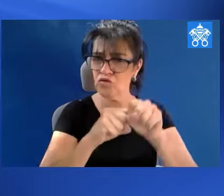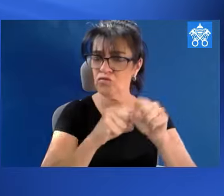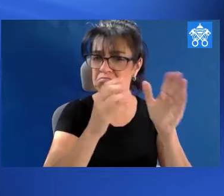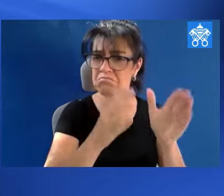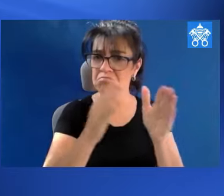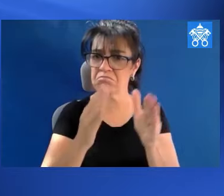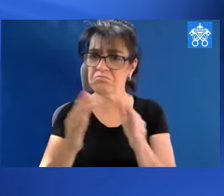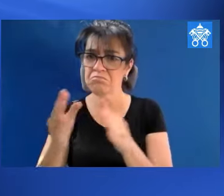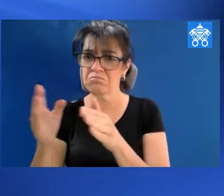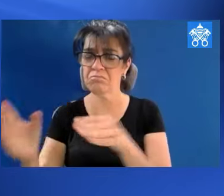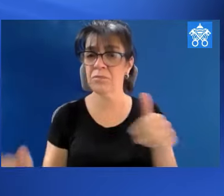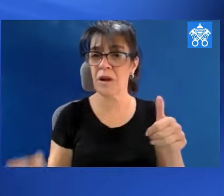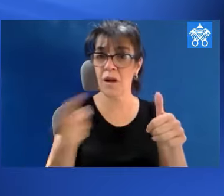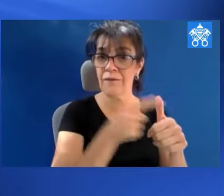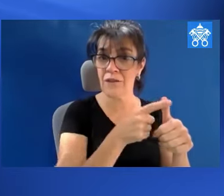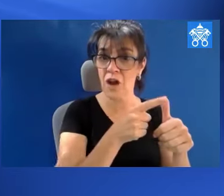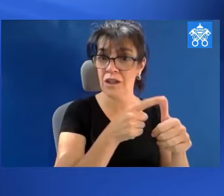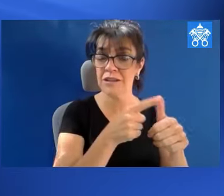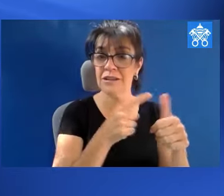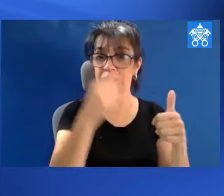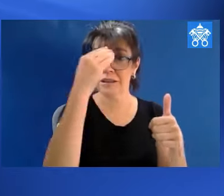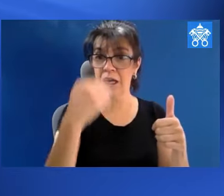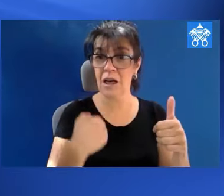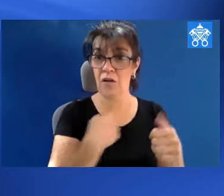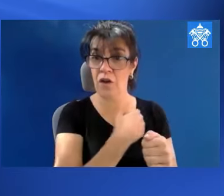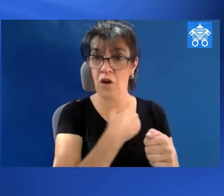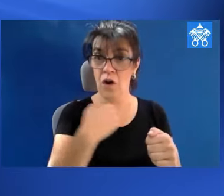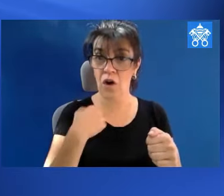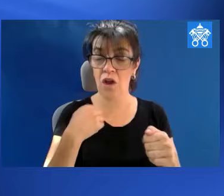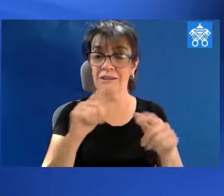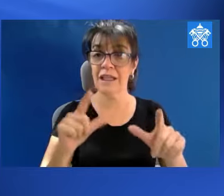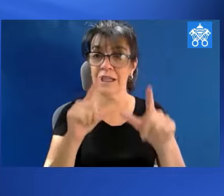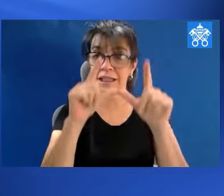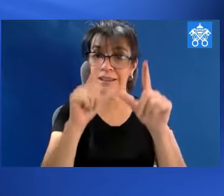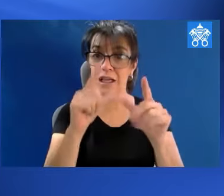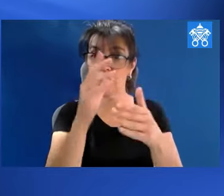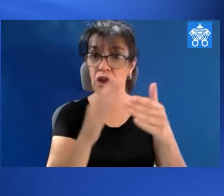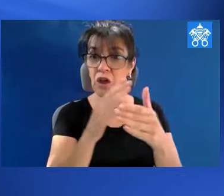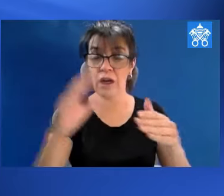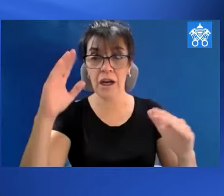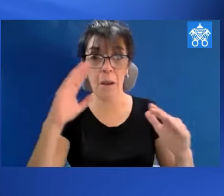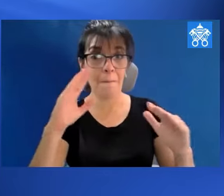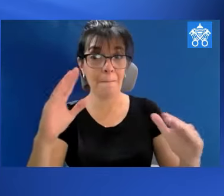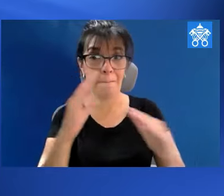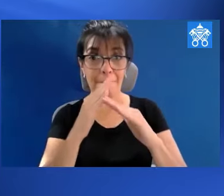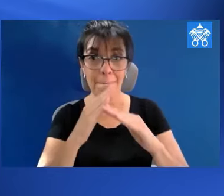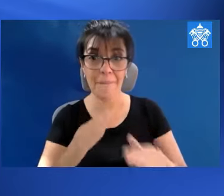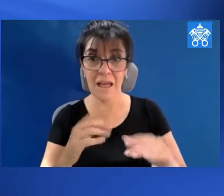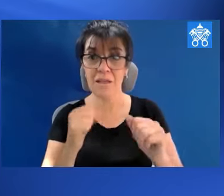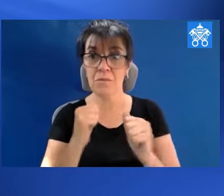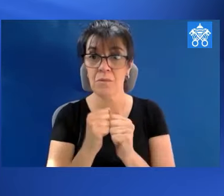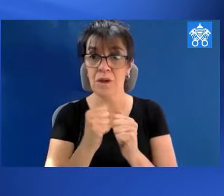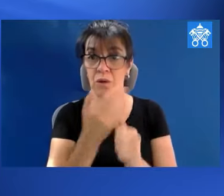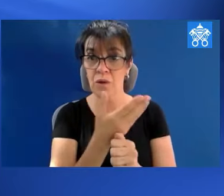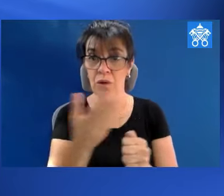the audience: the Holy Father will begin with the sign of the cross and the liturgical greeting, peace be with you, followed by